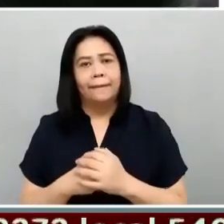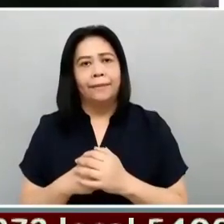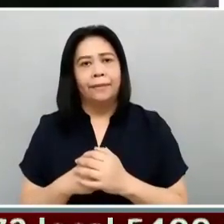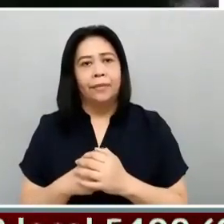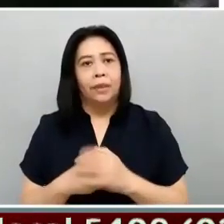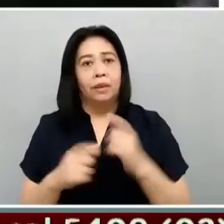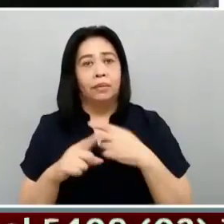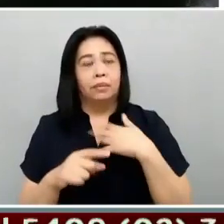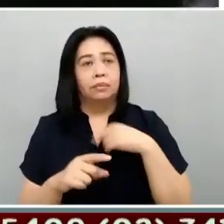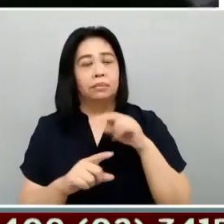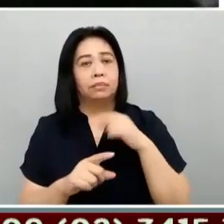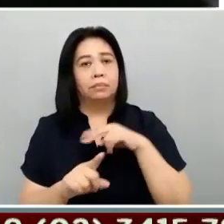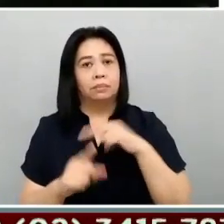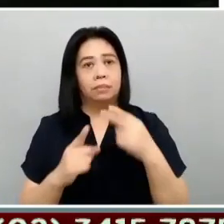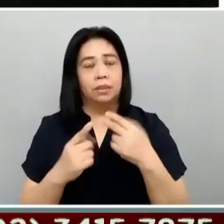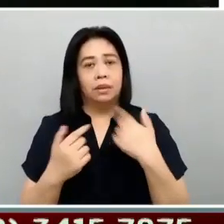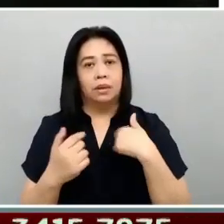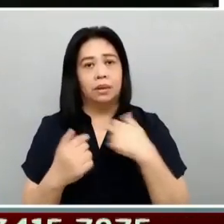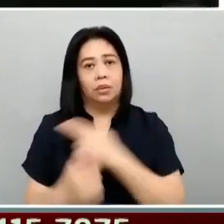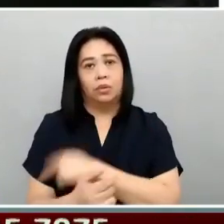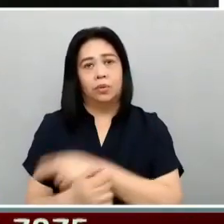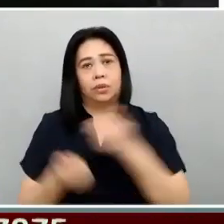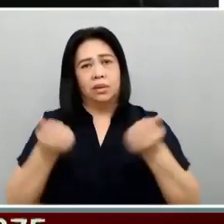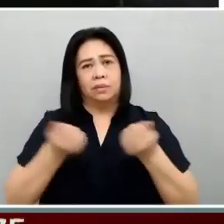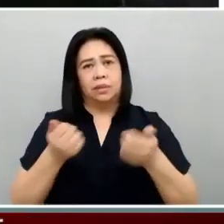side, as a hospital administrator,